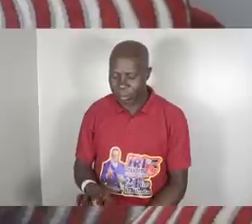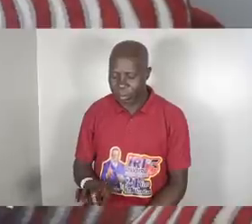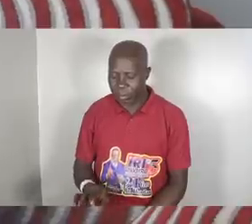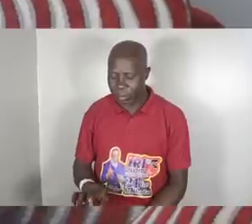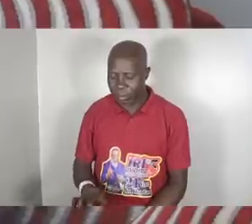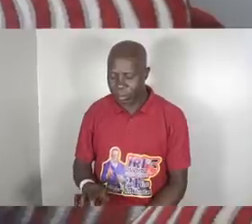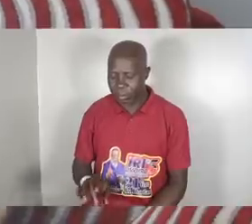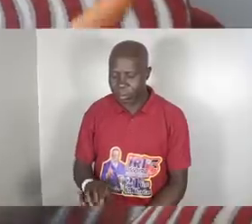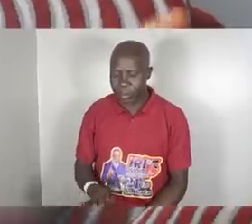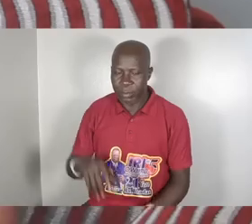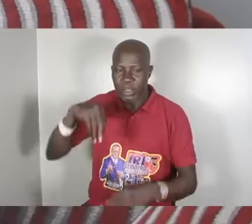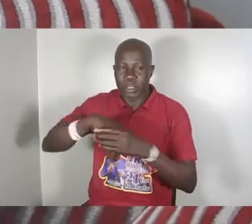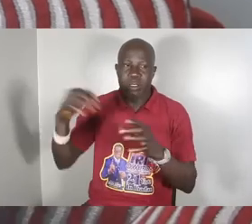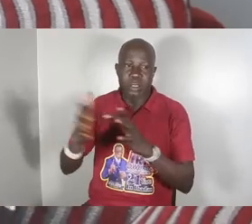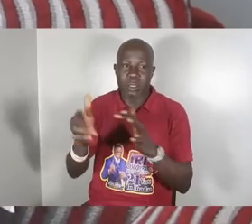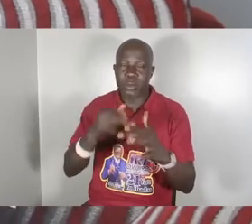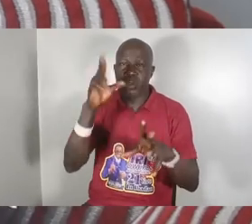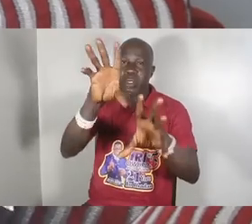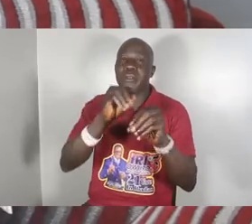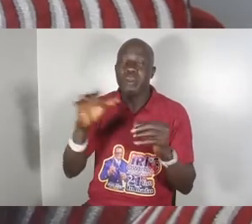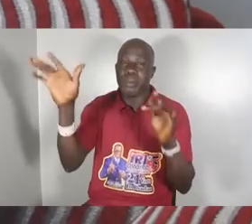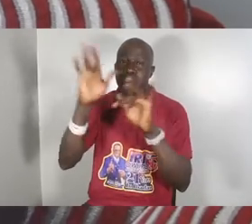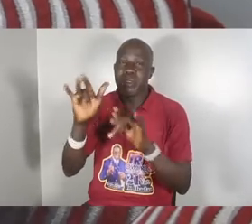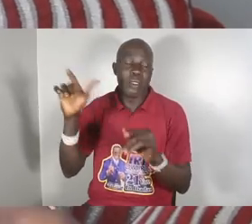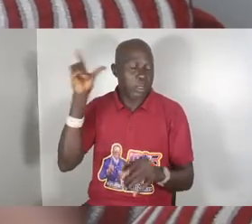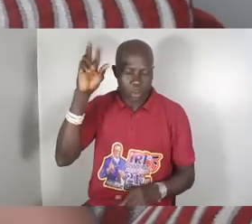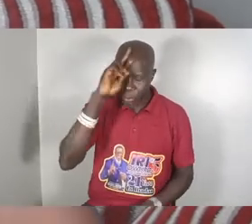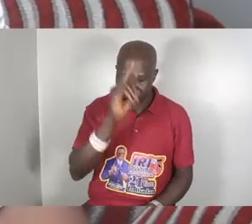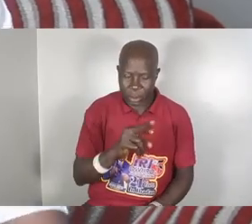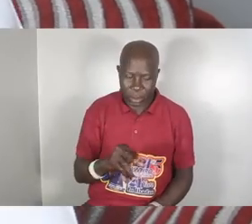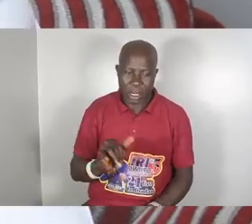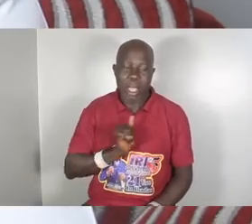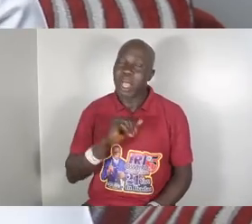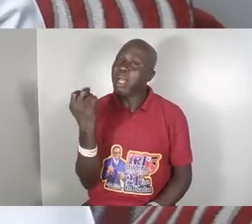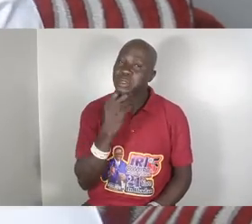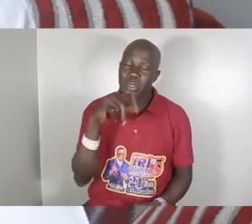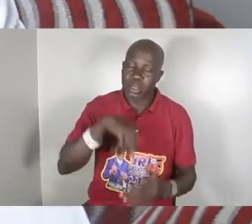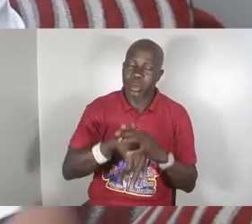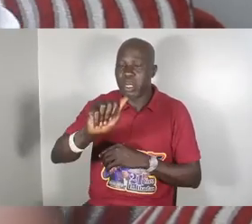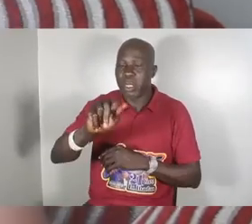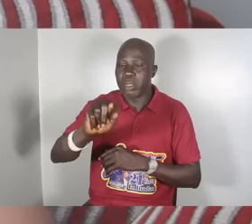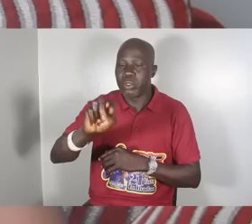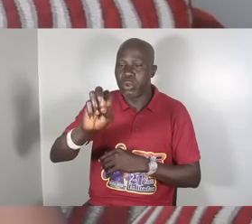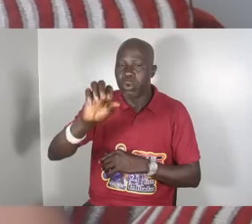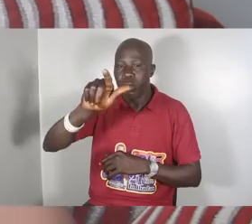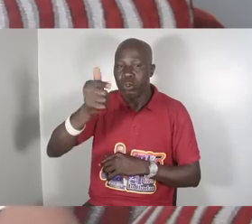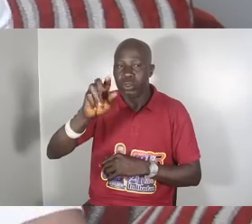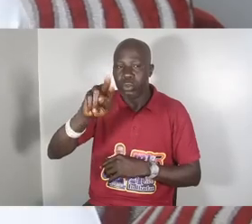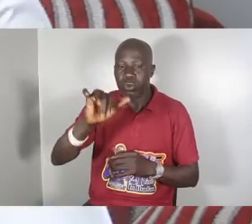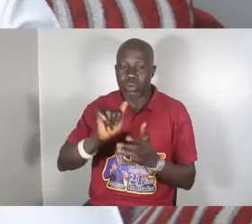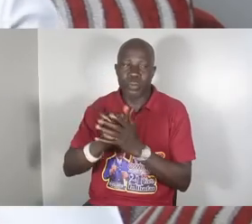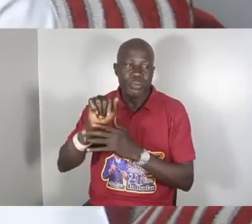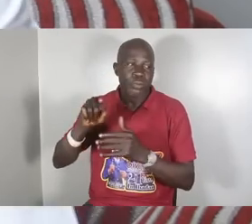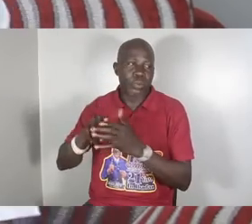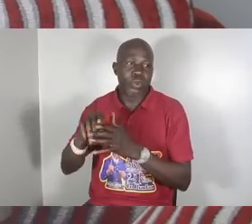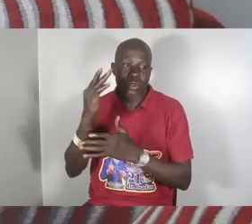080 820 8888 loruko Jesu wari adugba your team message Jesus e gbọ mi sa listen sir emi so atotele hi professor bi oluwa ti nbe as lord ti emi